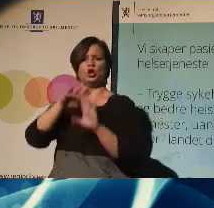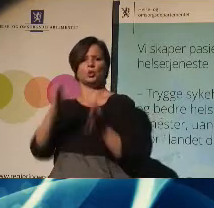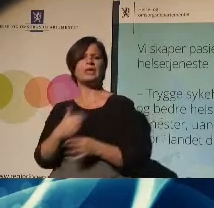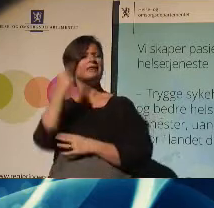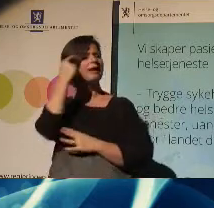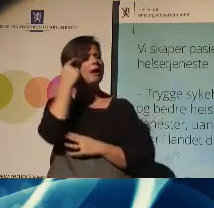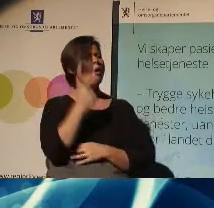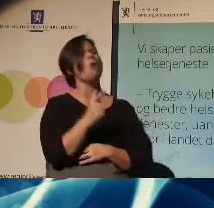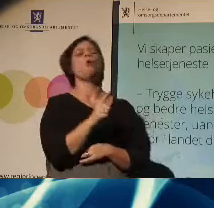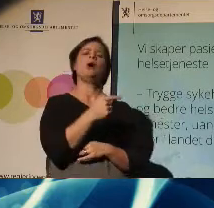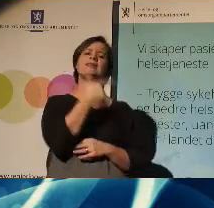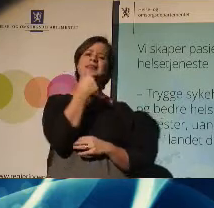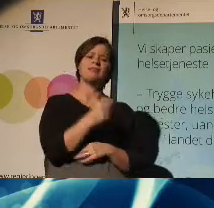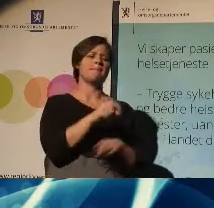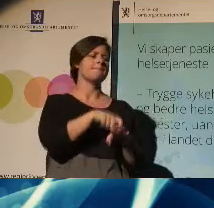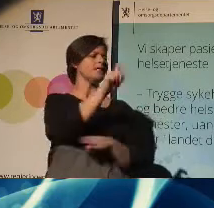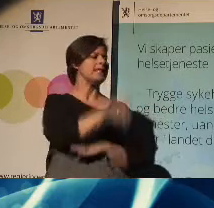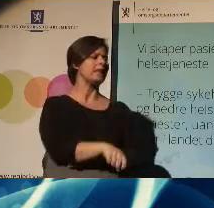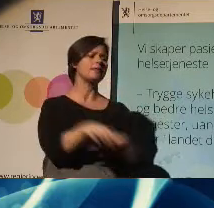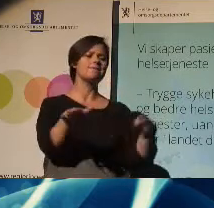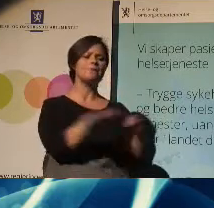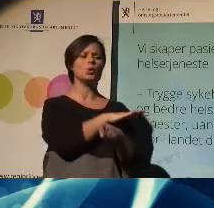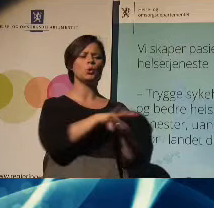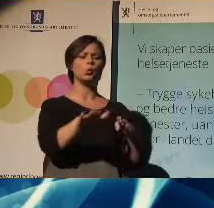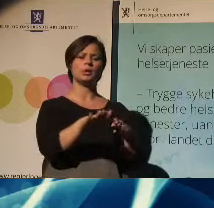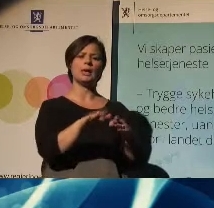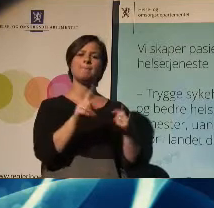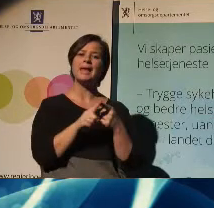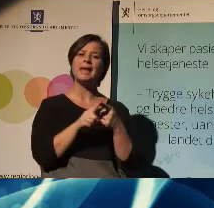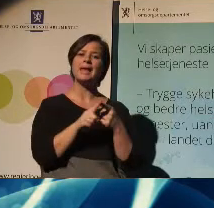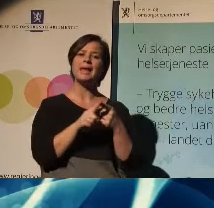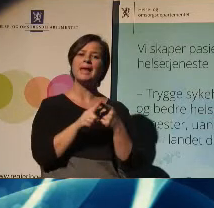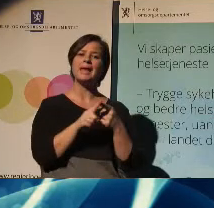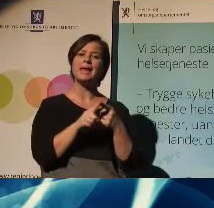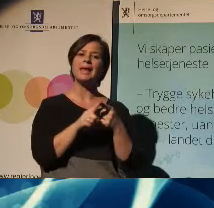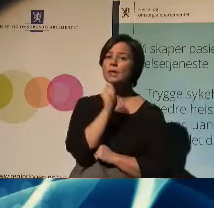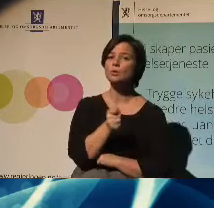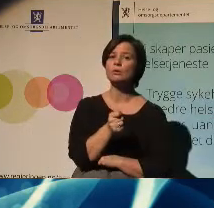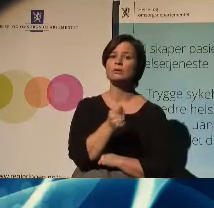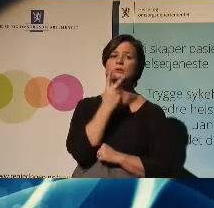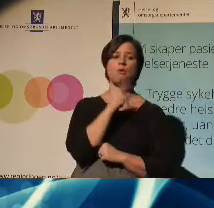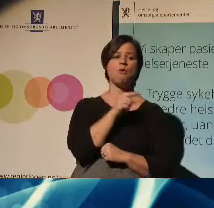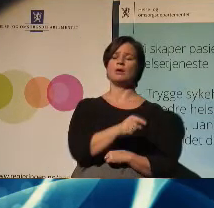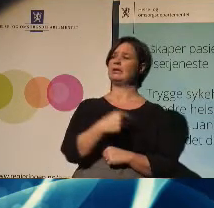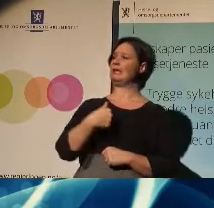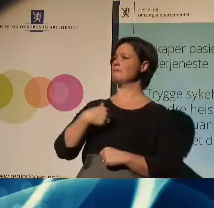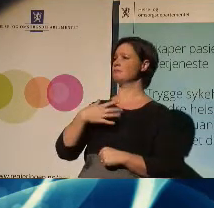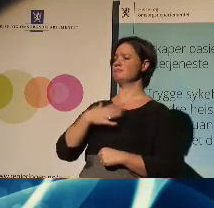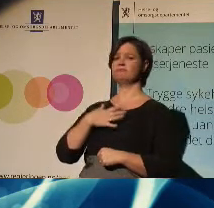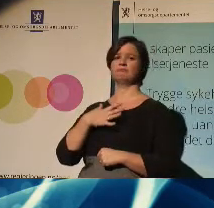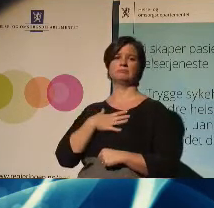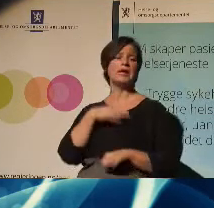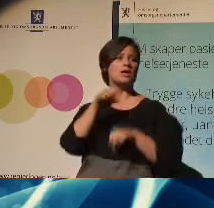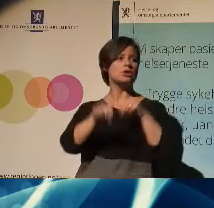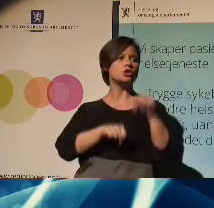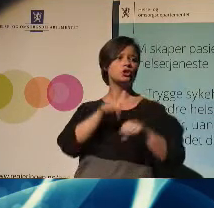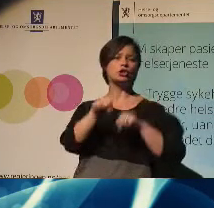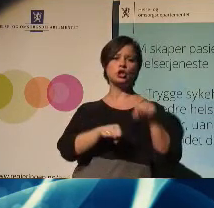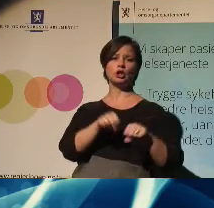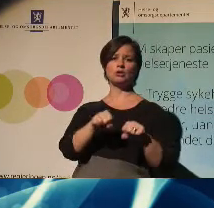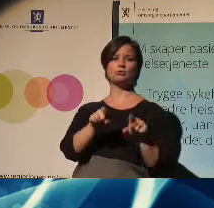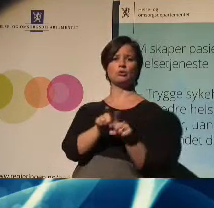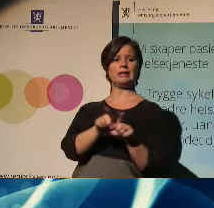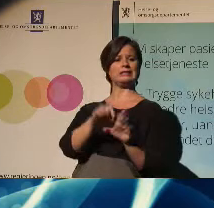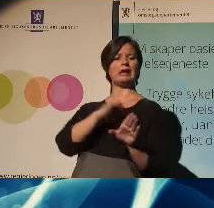out. And when we used this deep interviewing method, she said, "What I really want is a tandem bicycle so I can go out with my